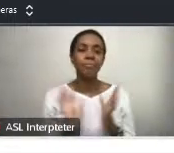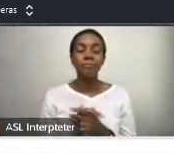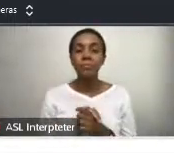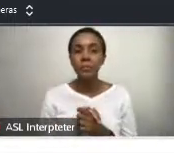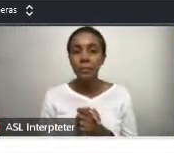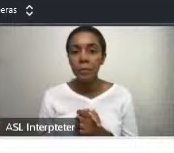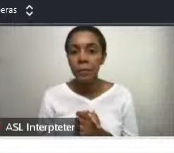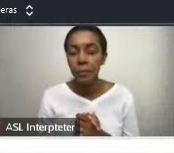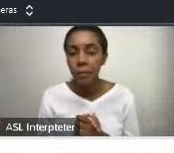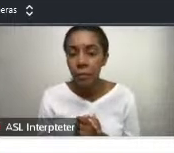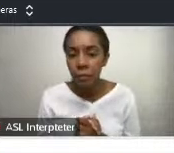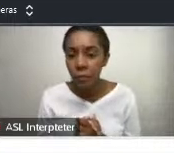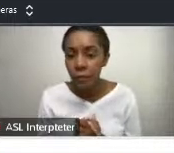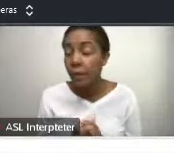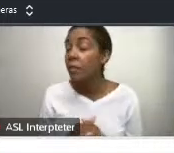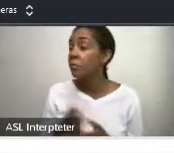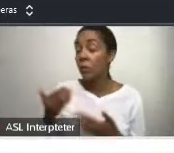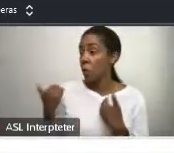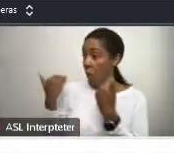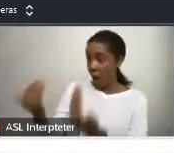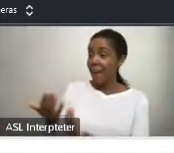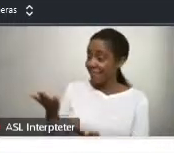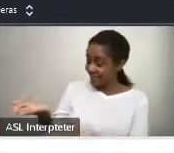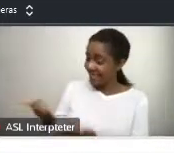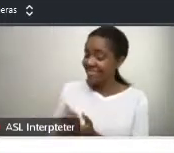I say one more comment? The floor is yours, good sir.